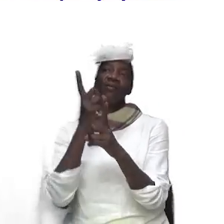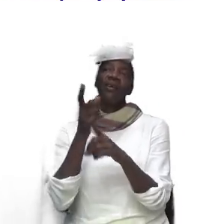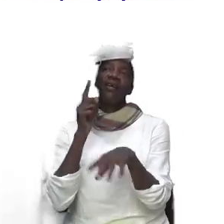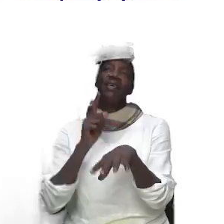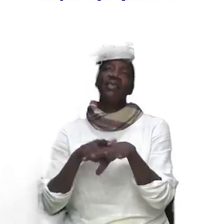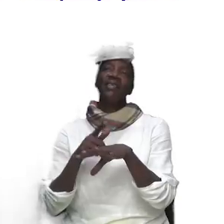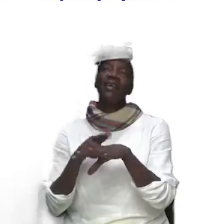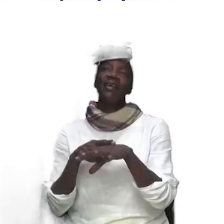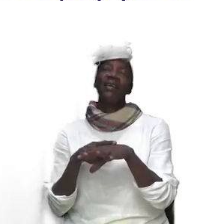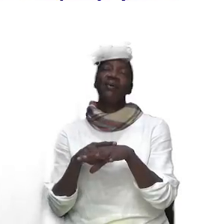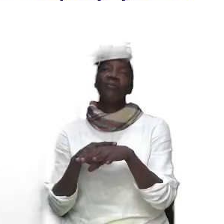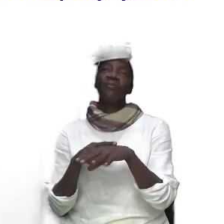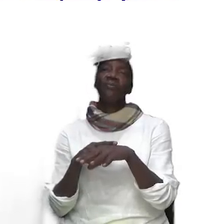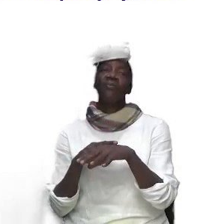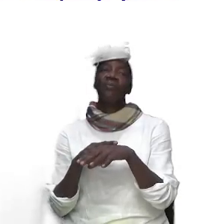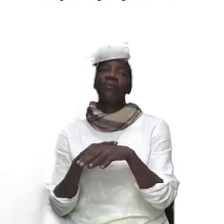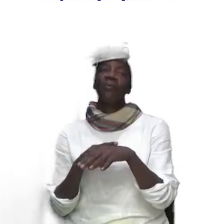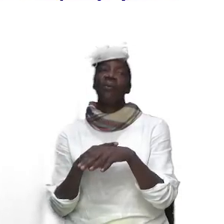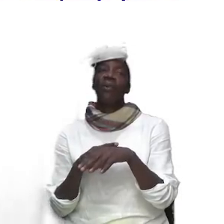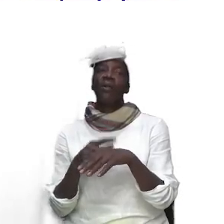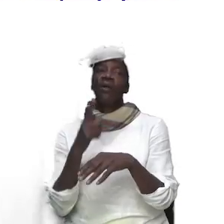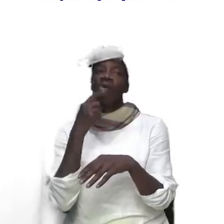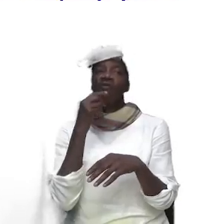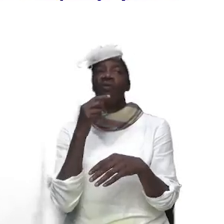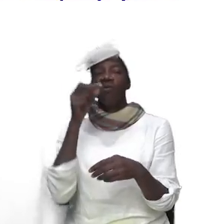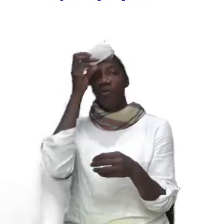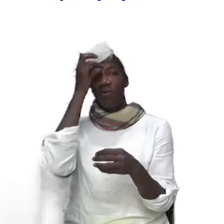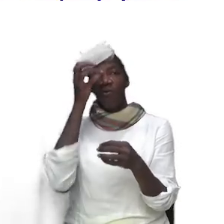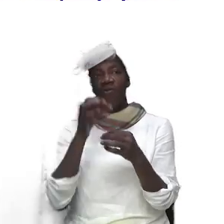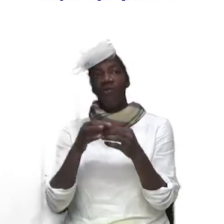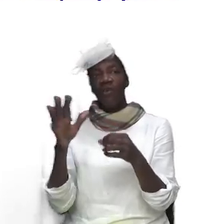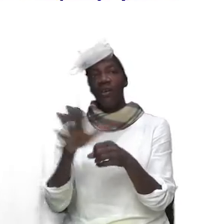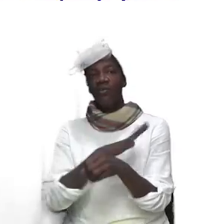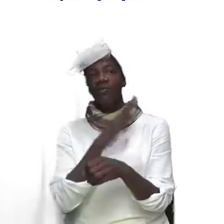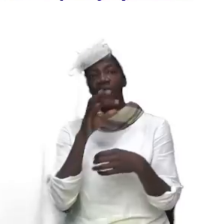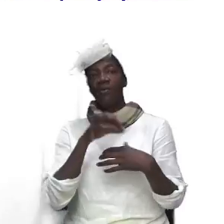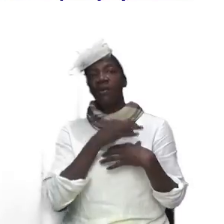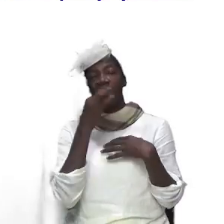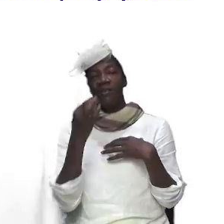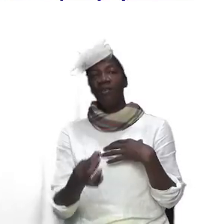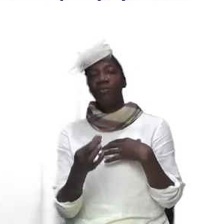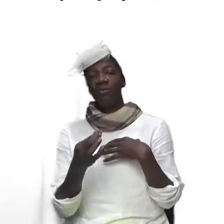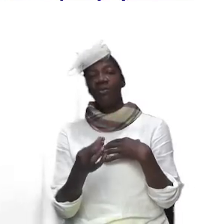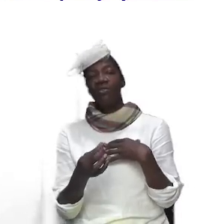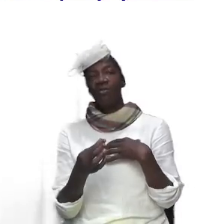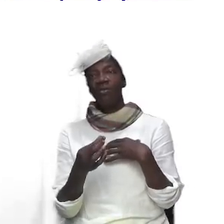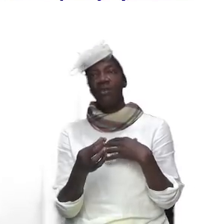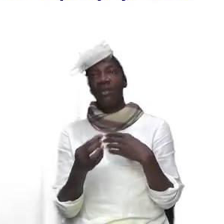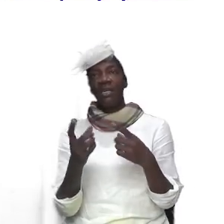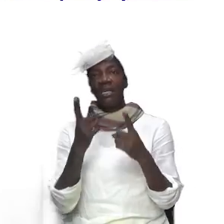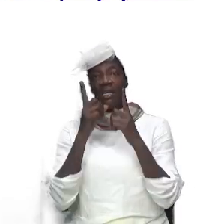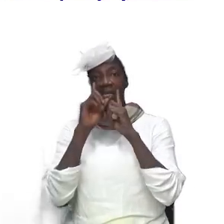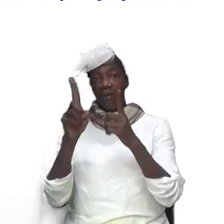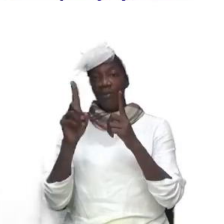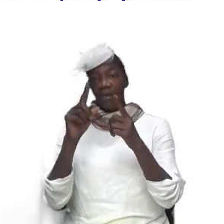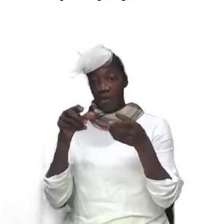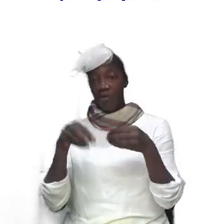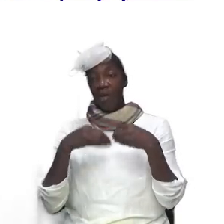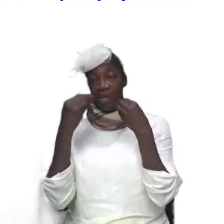those who are faithful in terms of the spiritual disciplines, see it here. If you're